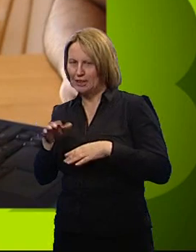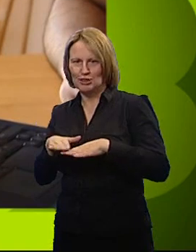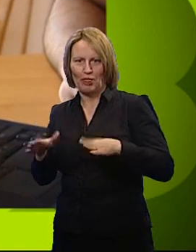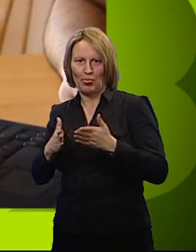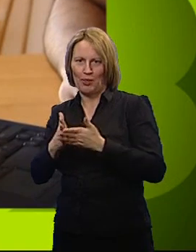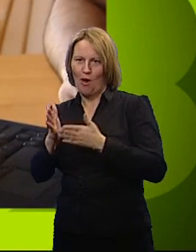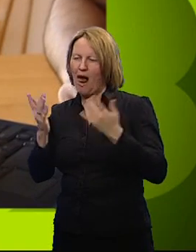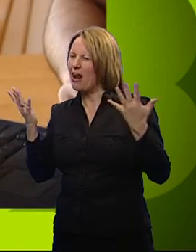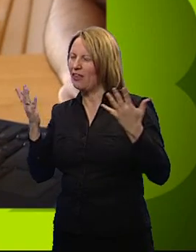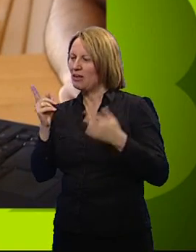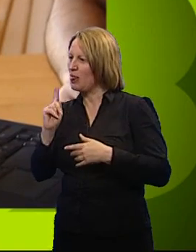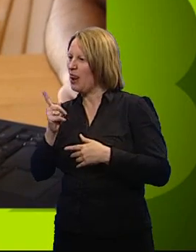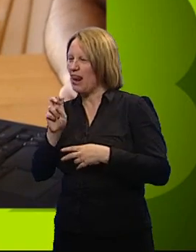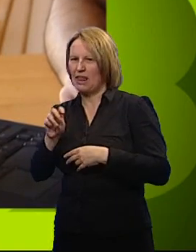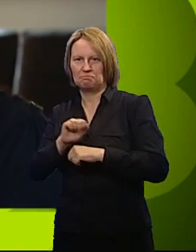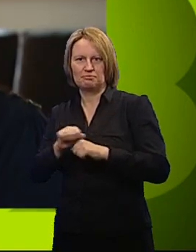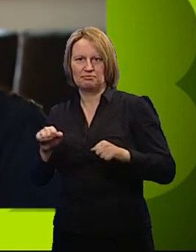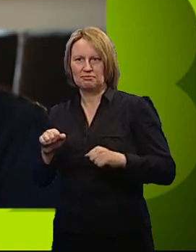kids about anything ever.